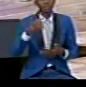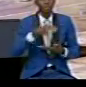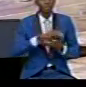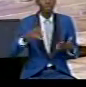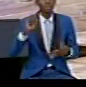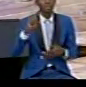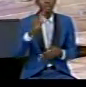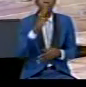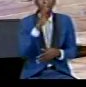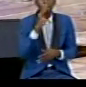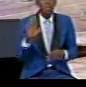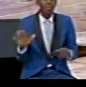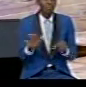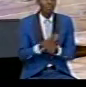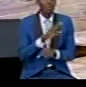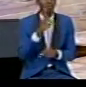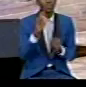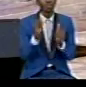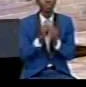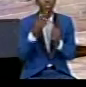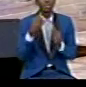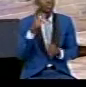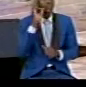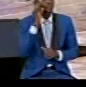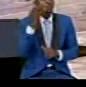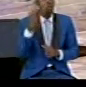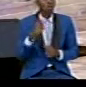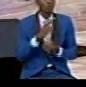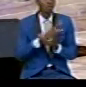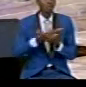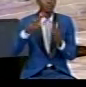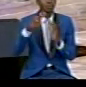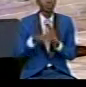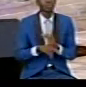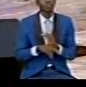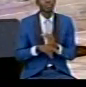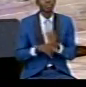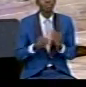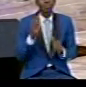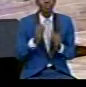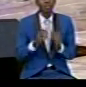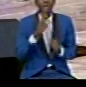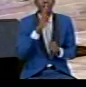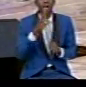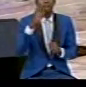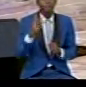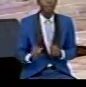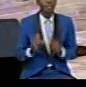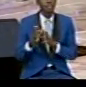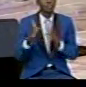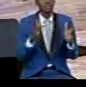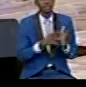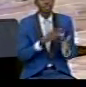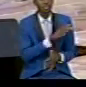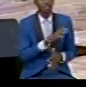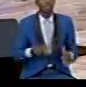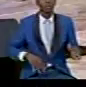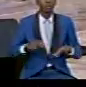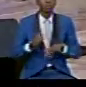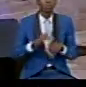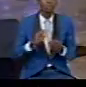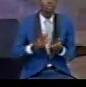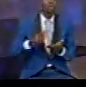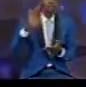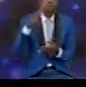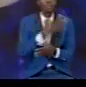verse 11, being filled with the fruits of righteousness, which are by Jesus Christ unto